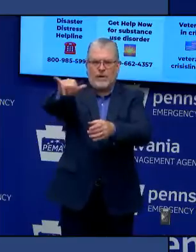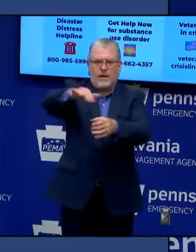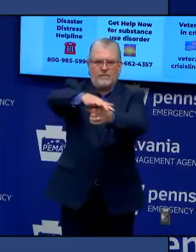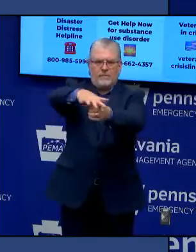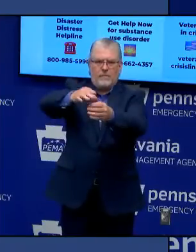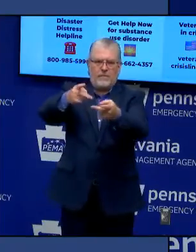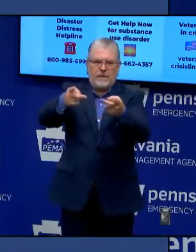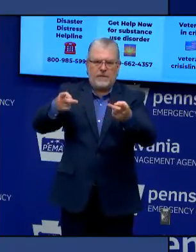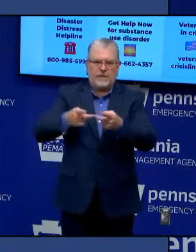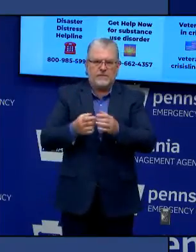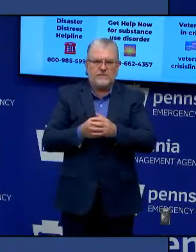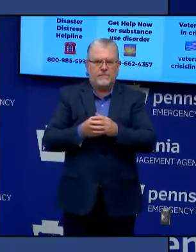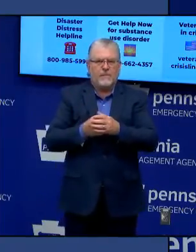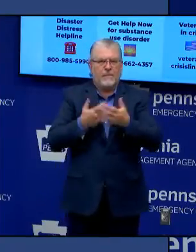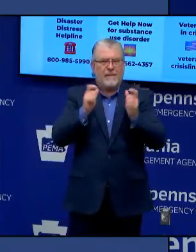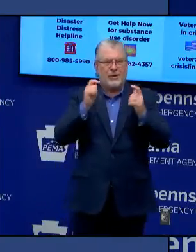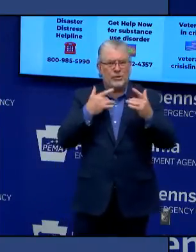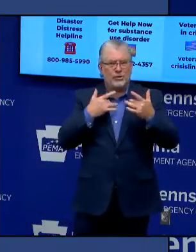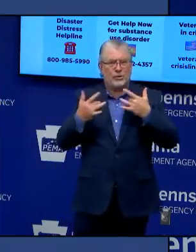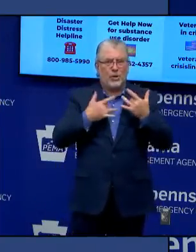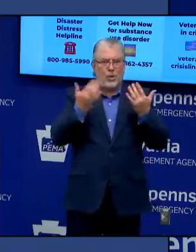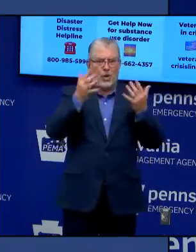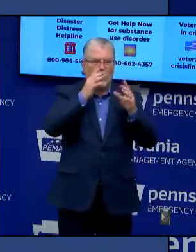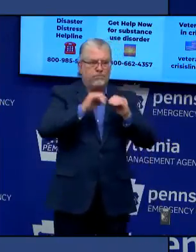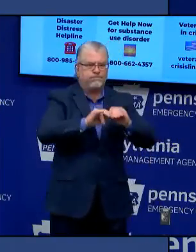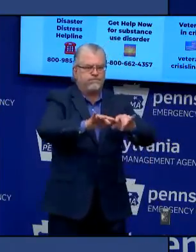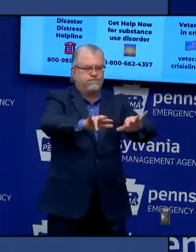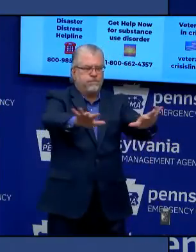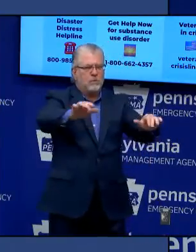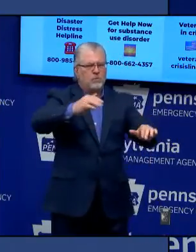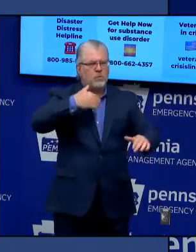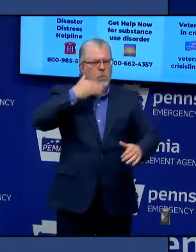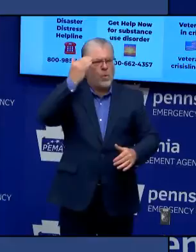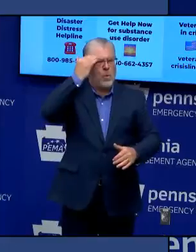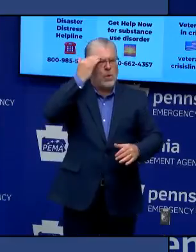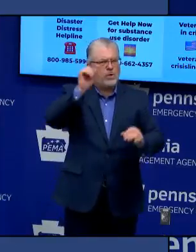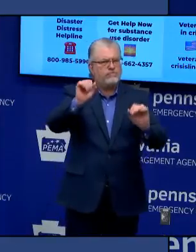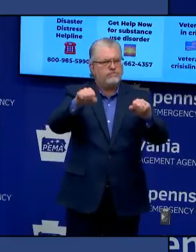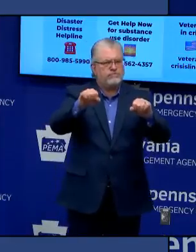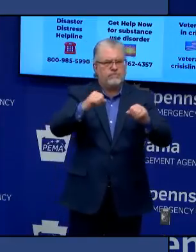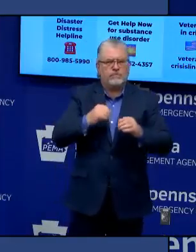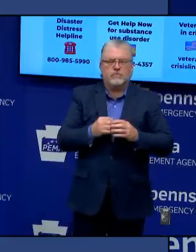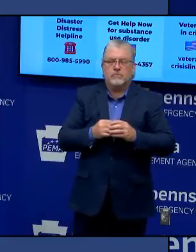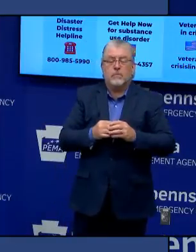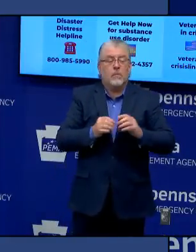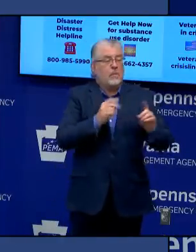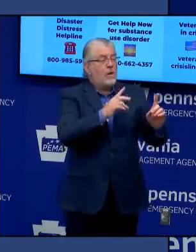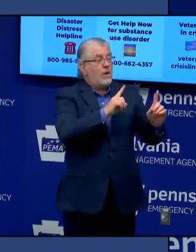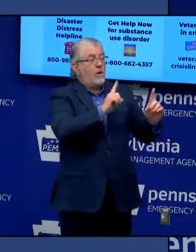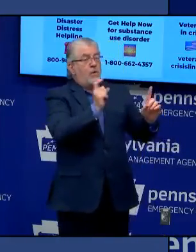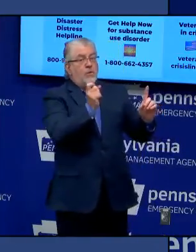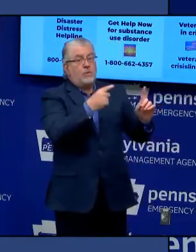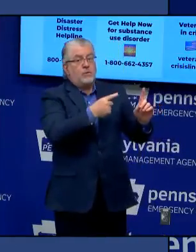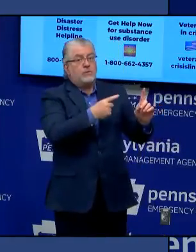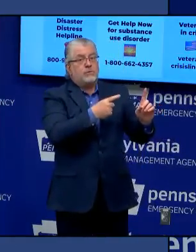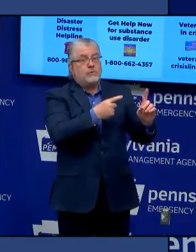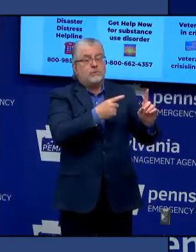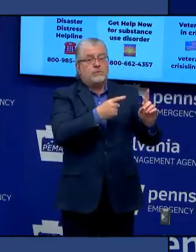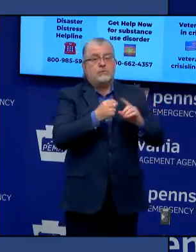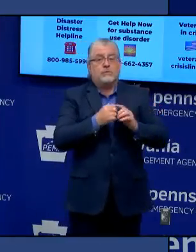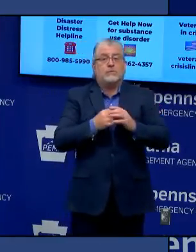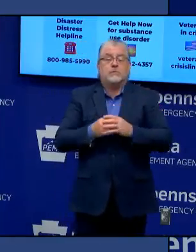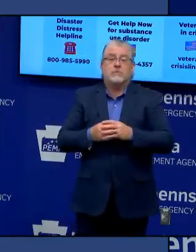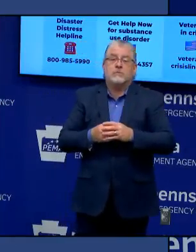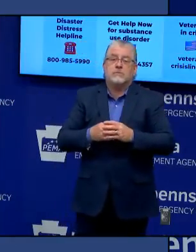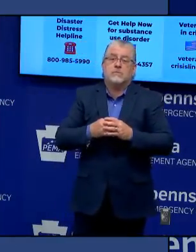of COVID-19. So we're working on that. This question is from WJAC. Has a list been finalized